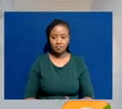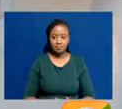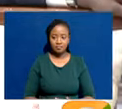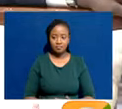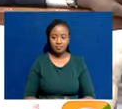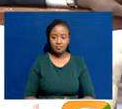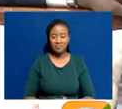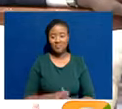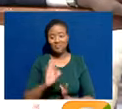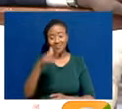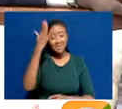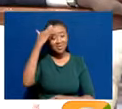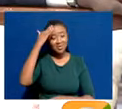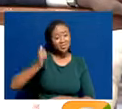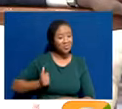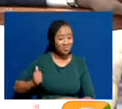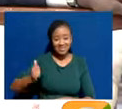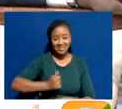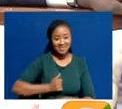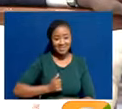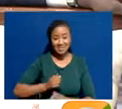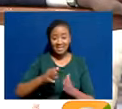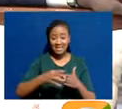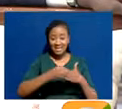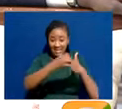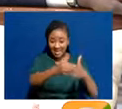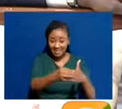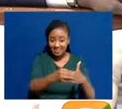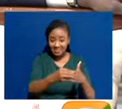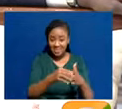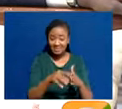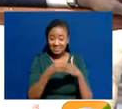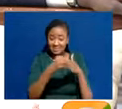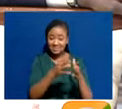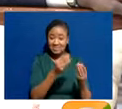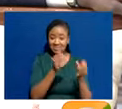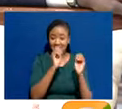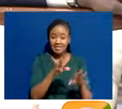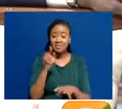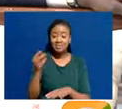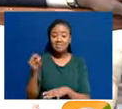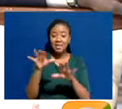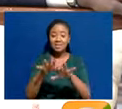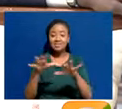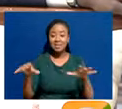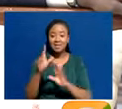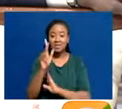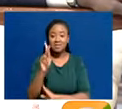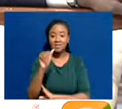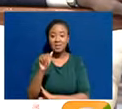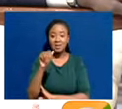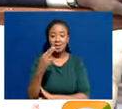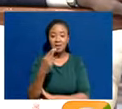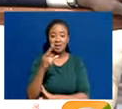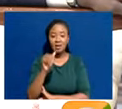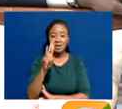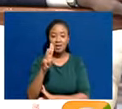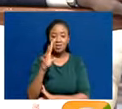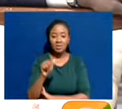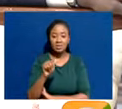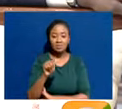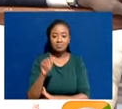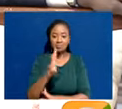You know, Jeff, leadership is very difficult. You know, Kawa West Market is one of the places that we are